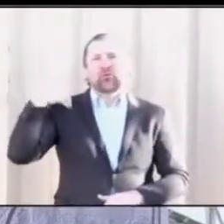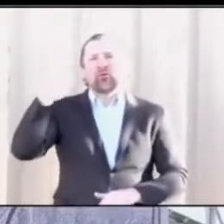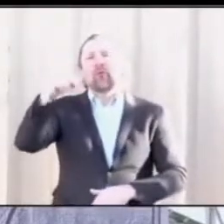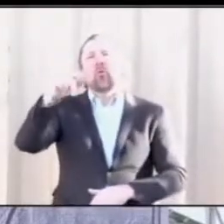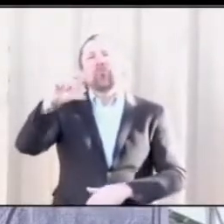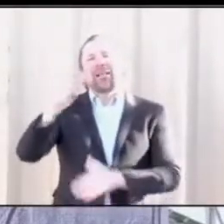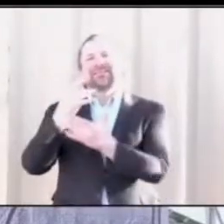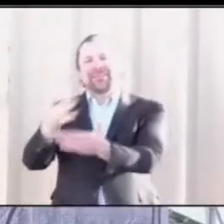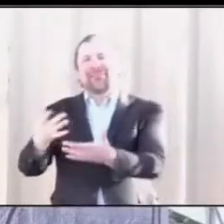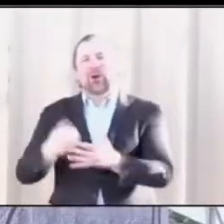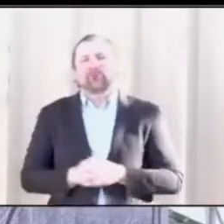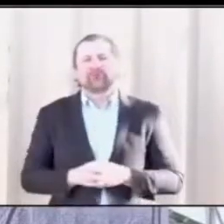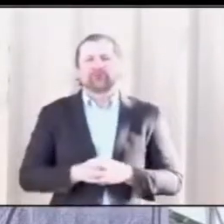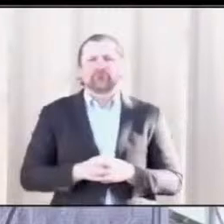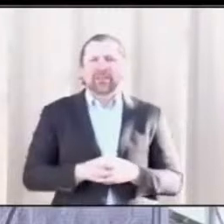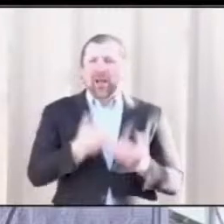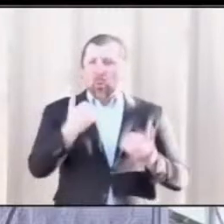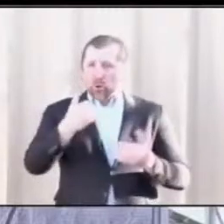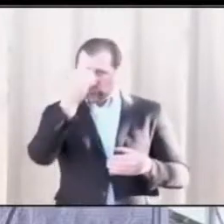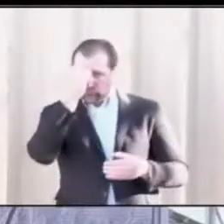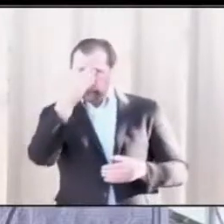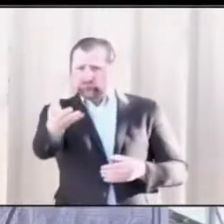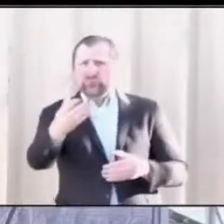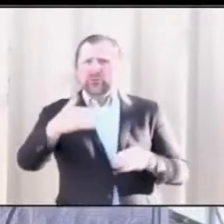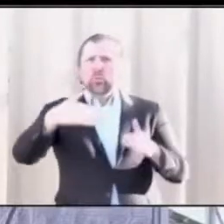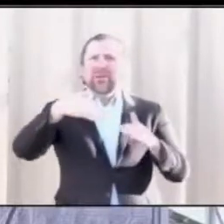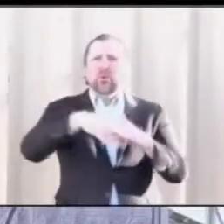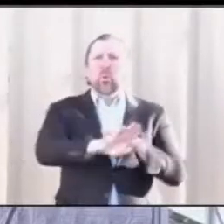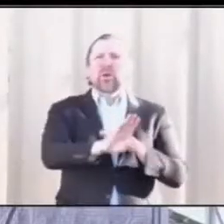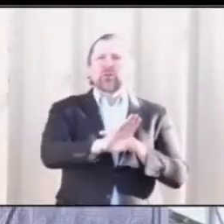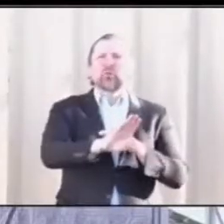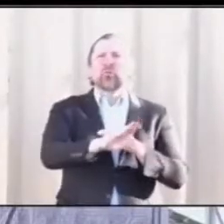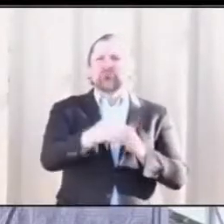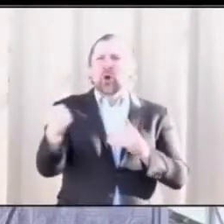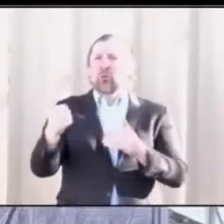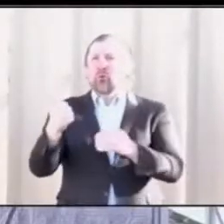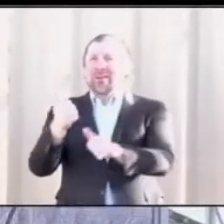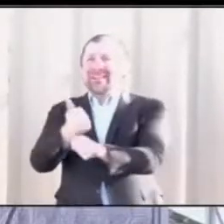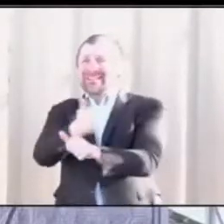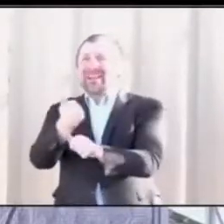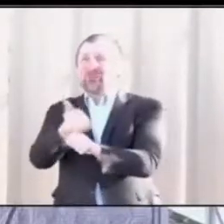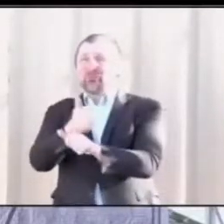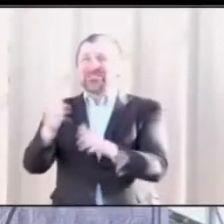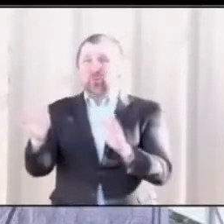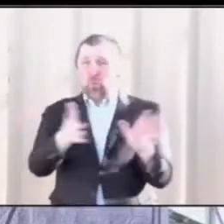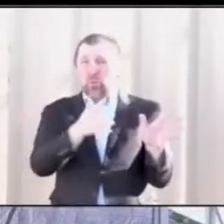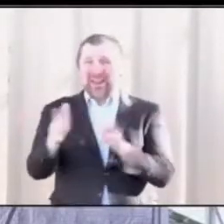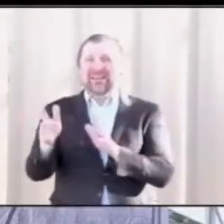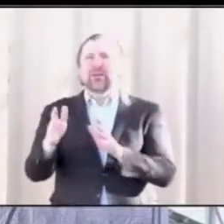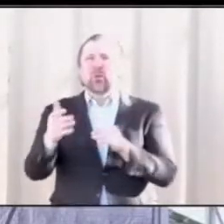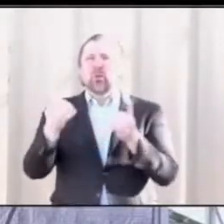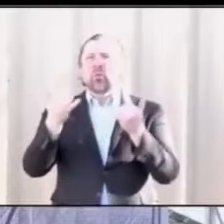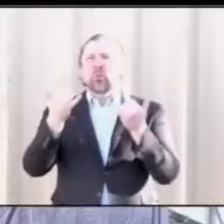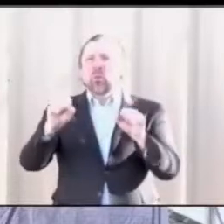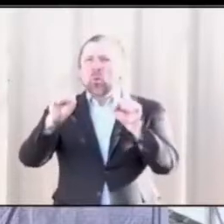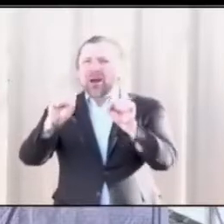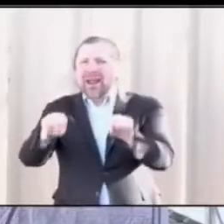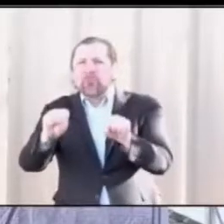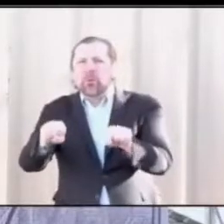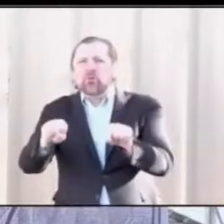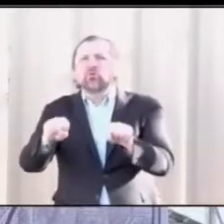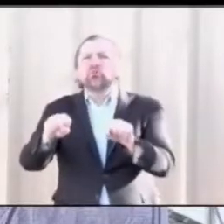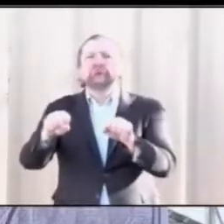Fire. I want to let the public know that as we enter into another period of dangerous high winds, we remain deployed, ready to assist with any